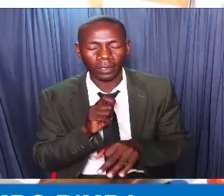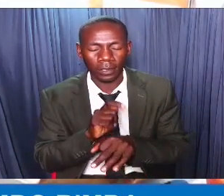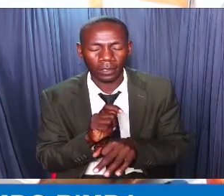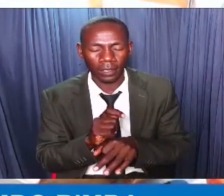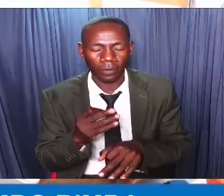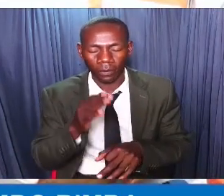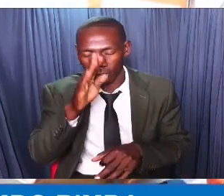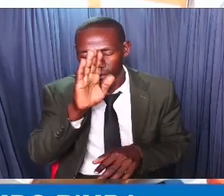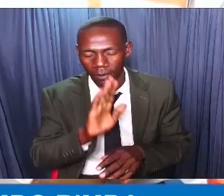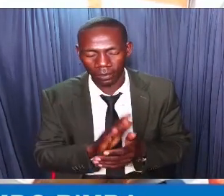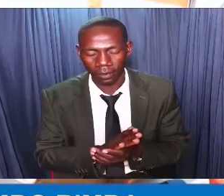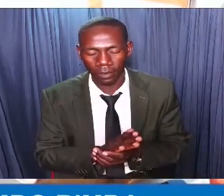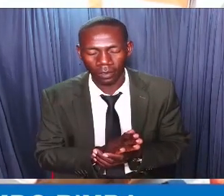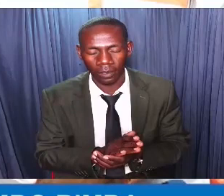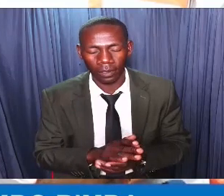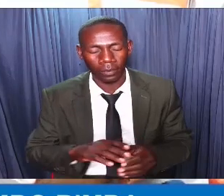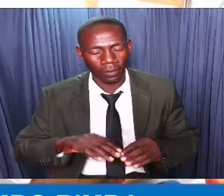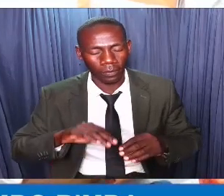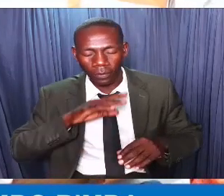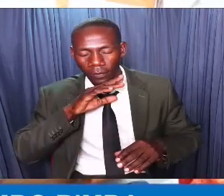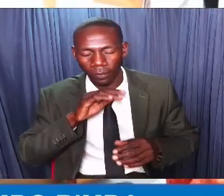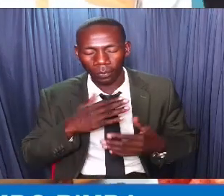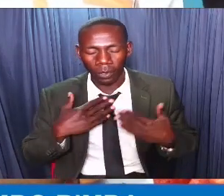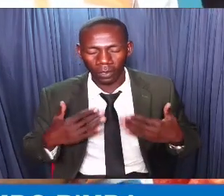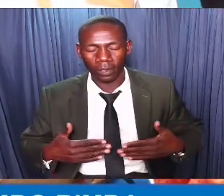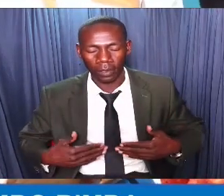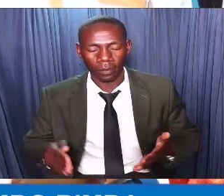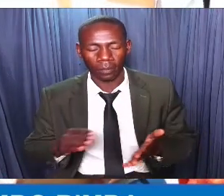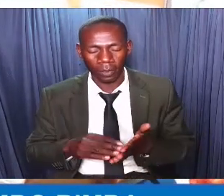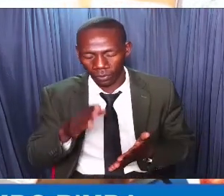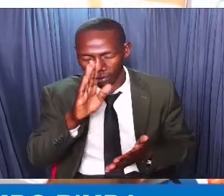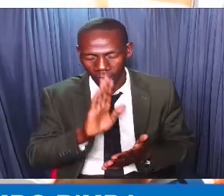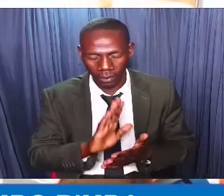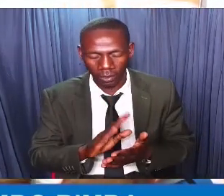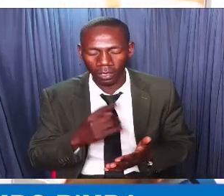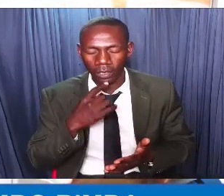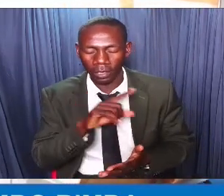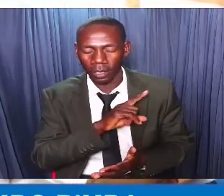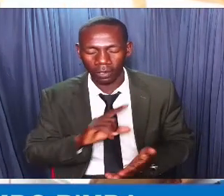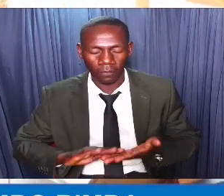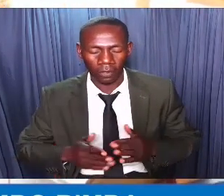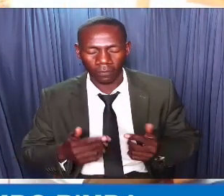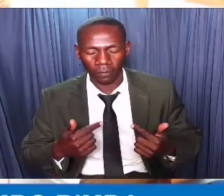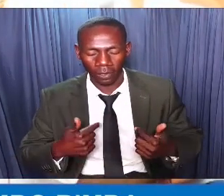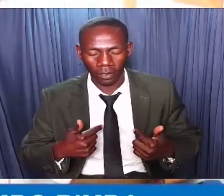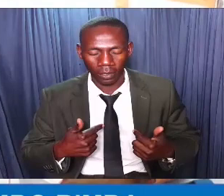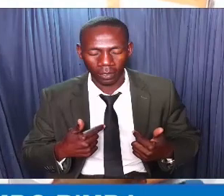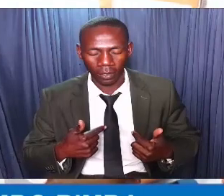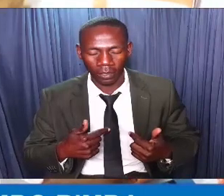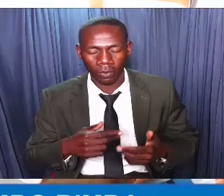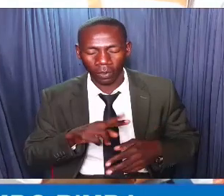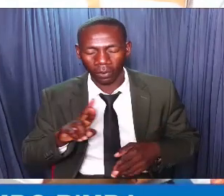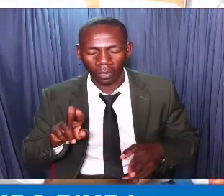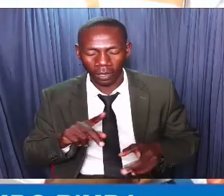defiled the body with the temple of the Lord. Umechafua mwili. You've defiled the body. Rudie Mungu. Return to God. Mwambie Bwana nisamehe. Tell him, Lord, forgive me. Ukute pale